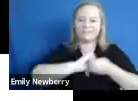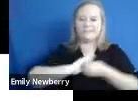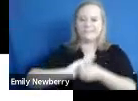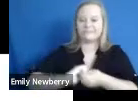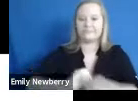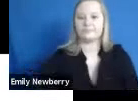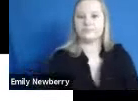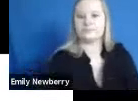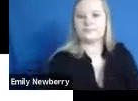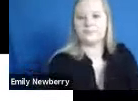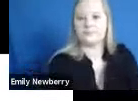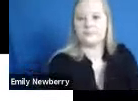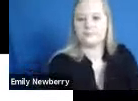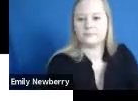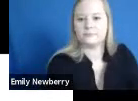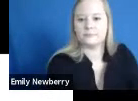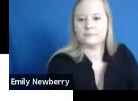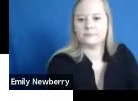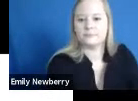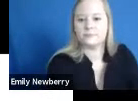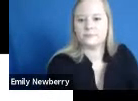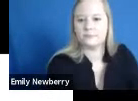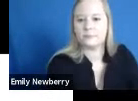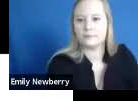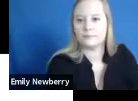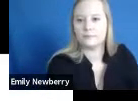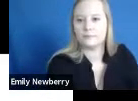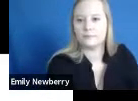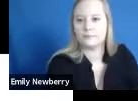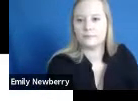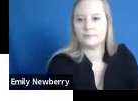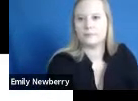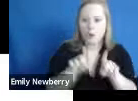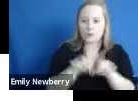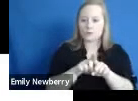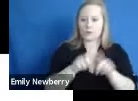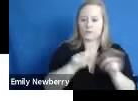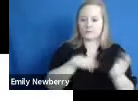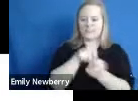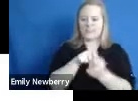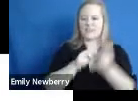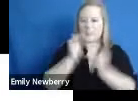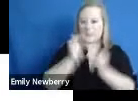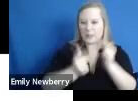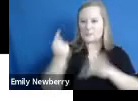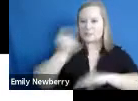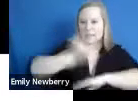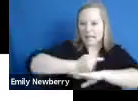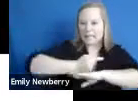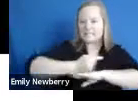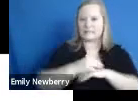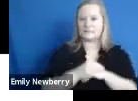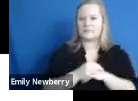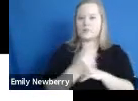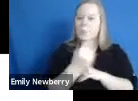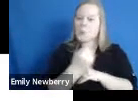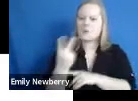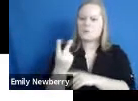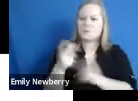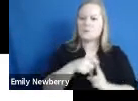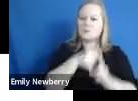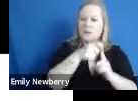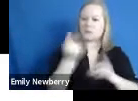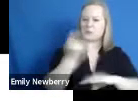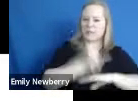We try to have field days related to these crops. We have 1 or 2 specialty crop field days. We'll